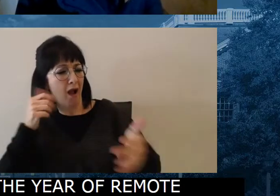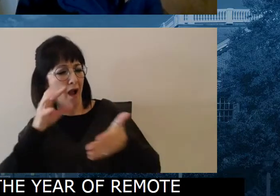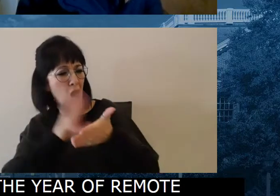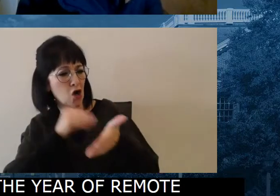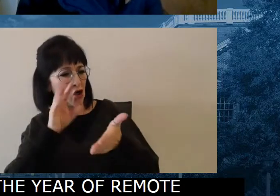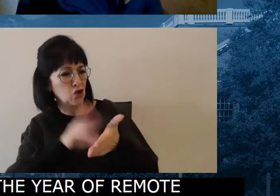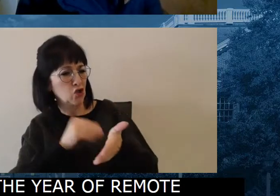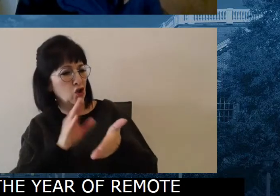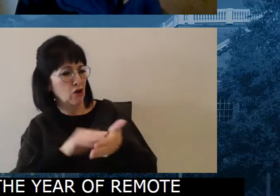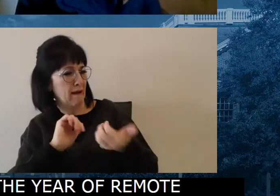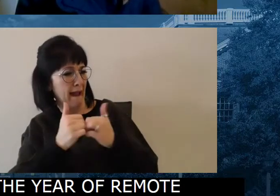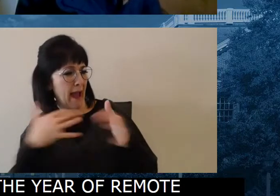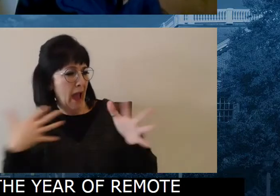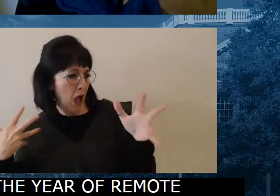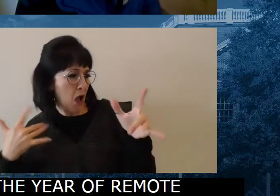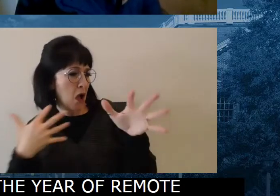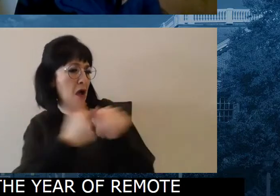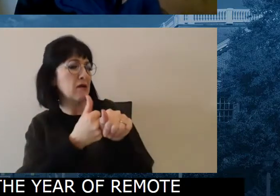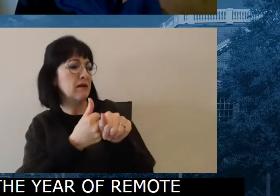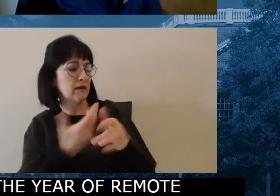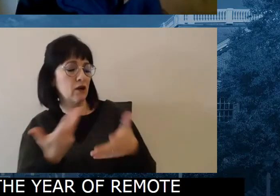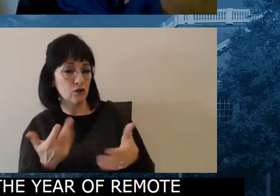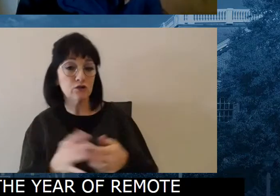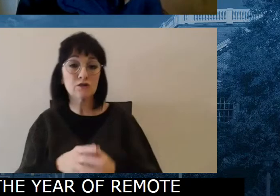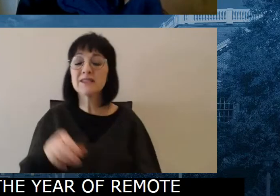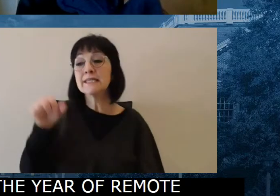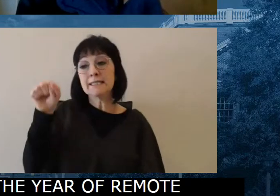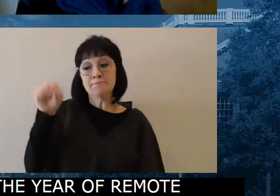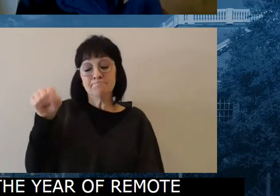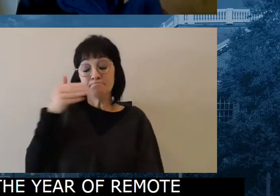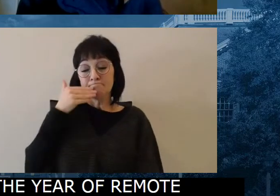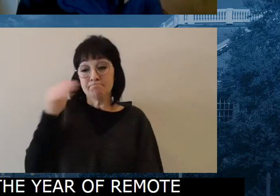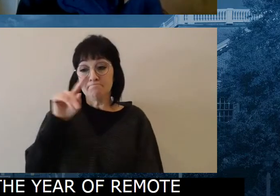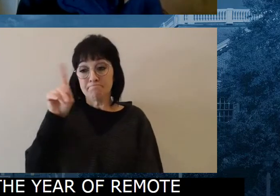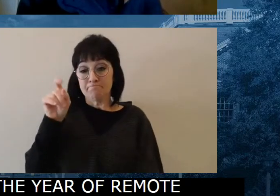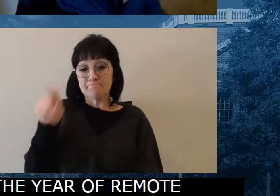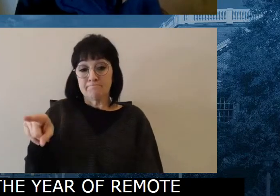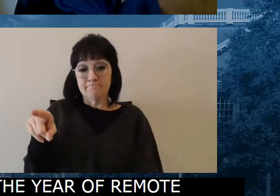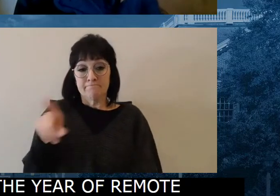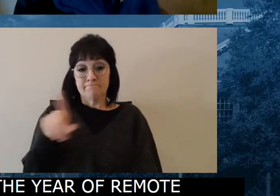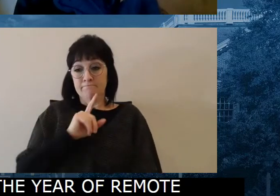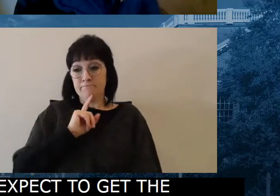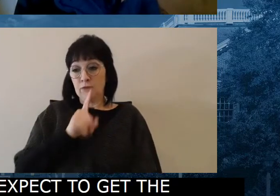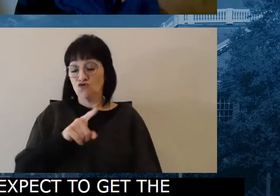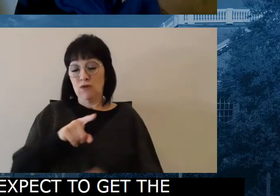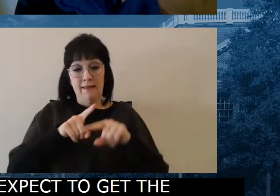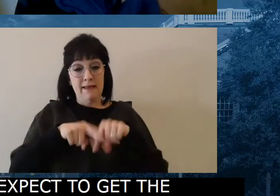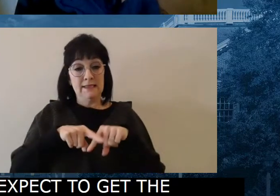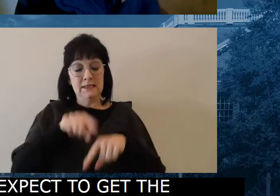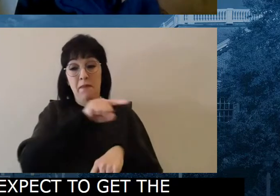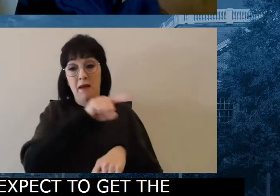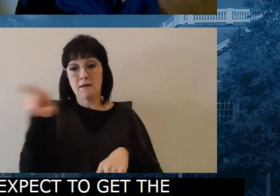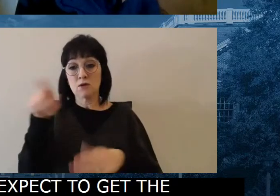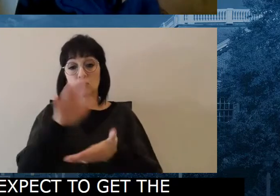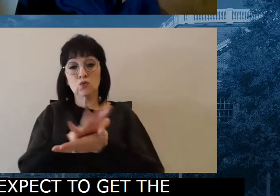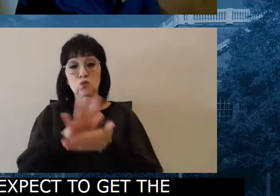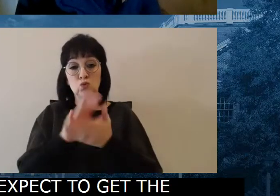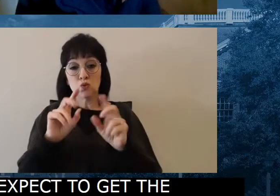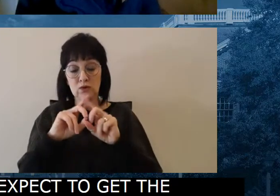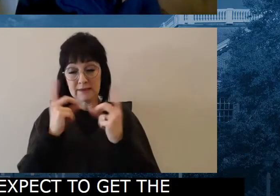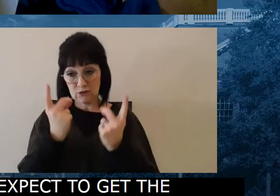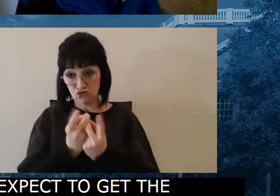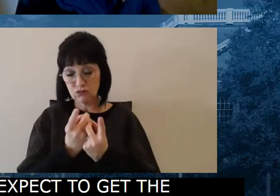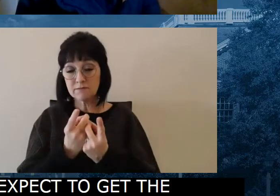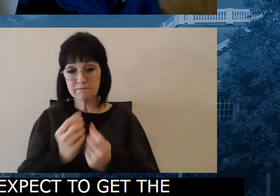That's a good question, and that's going to depend much on the actual districts themselves. We have been receiving